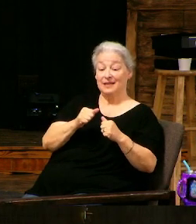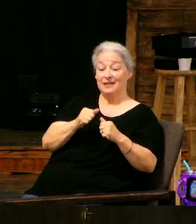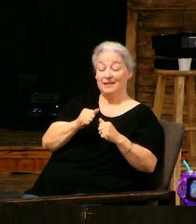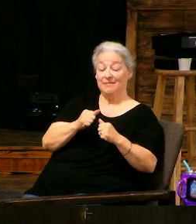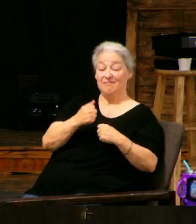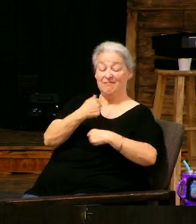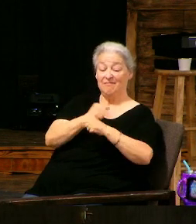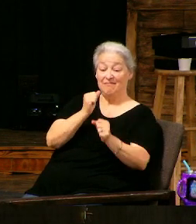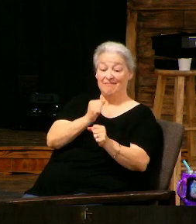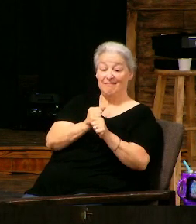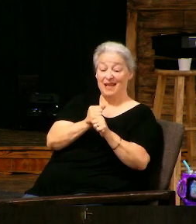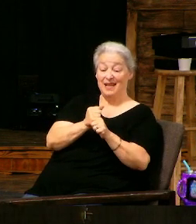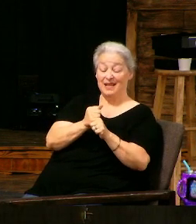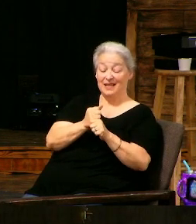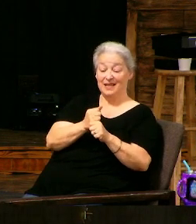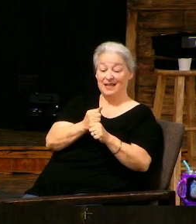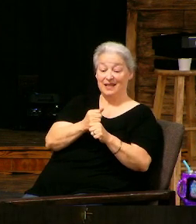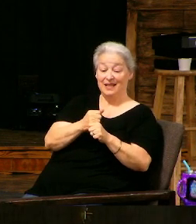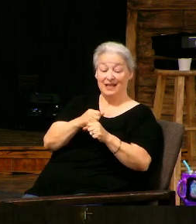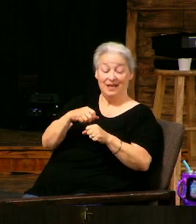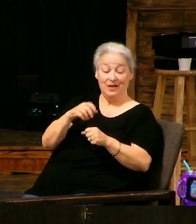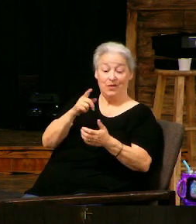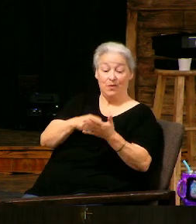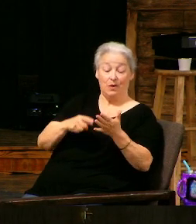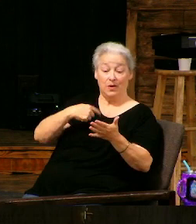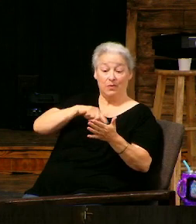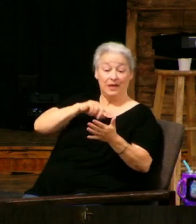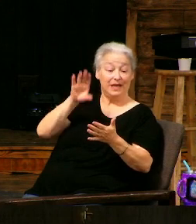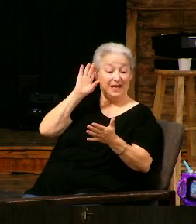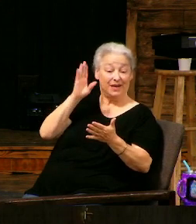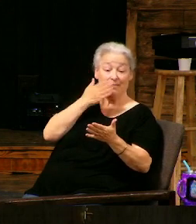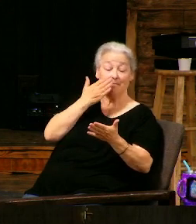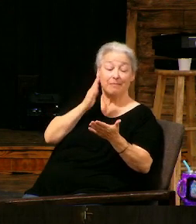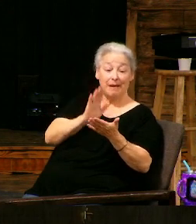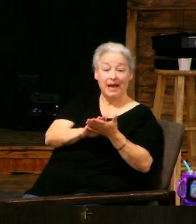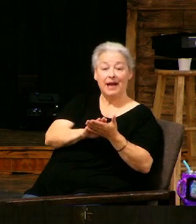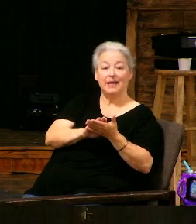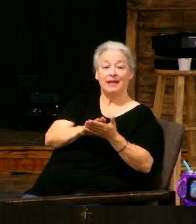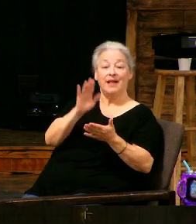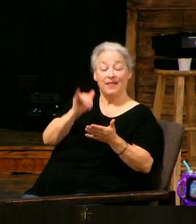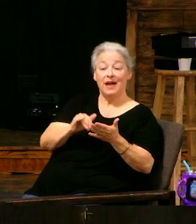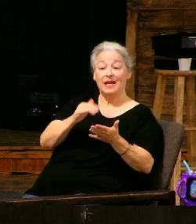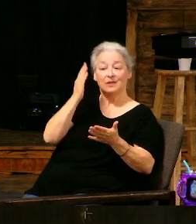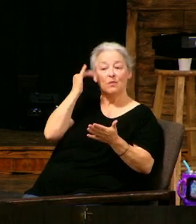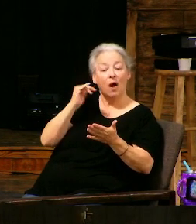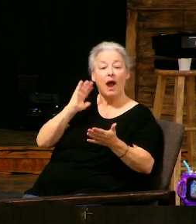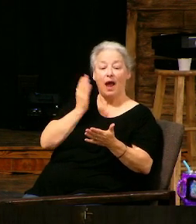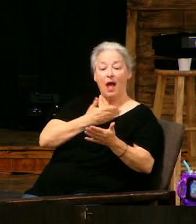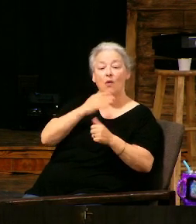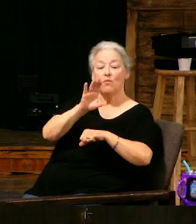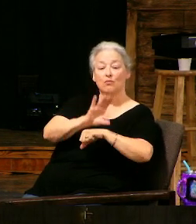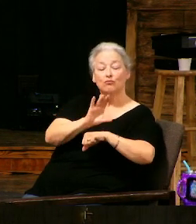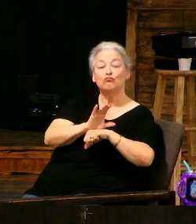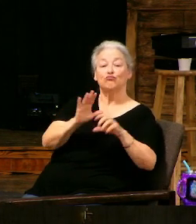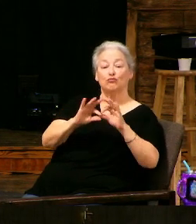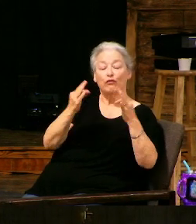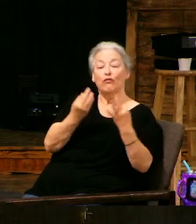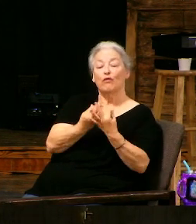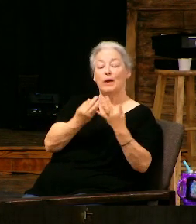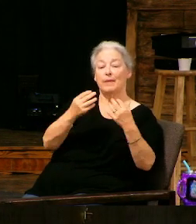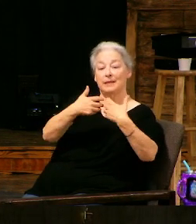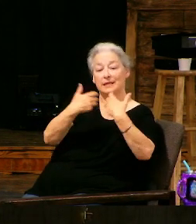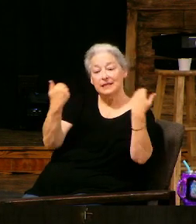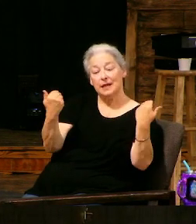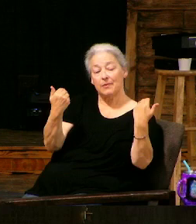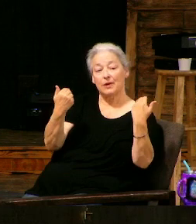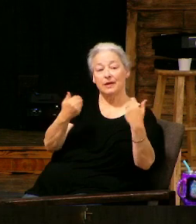believe that that's why most of our church family is as separated as we are, because he